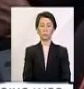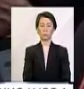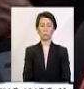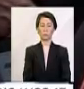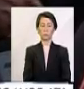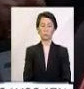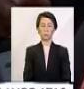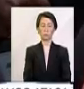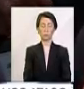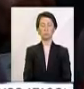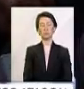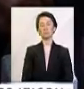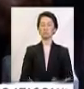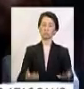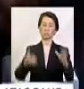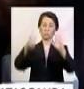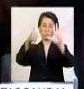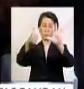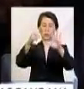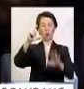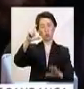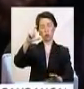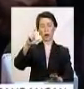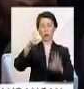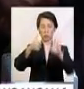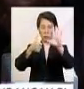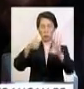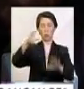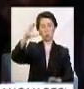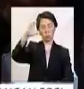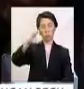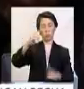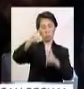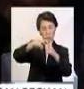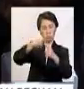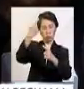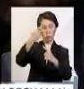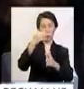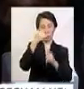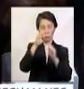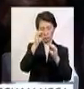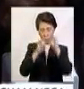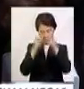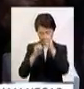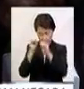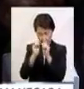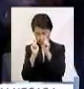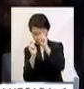It's been 6 months now. We are in the process of reshaping the government.